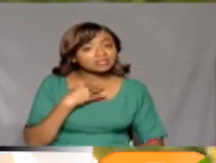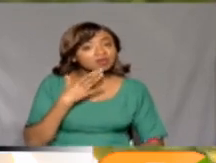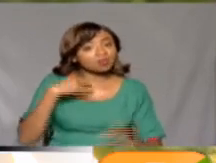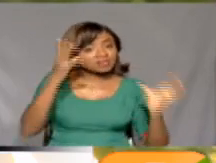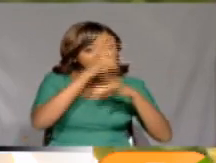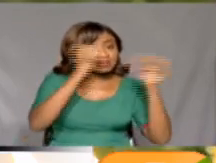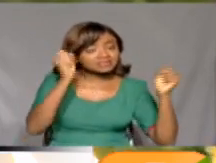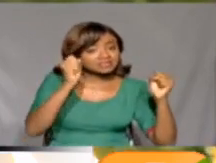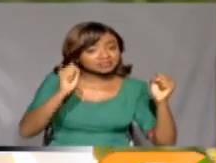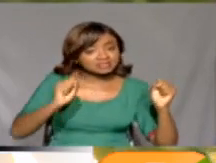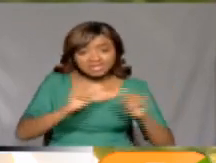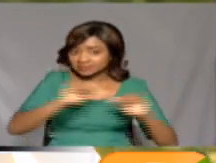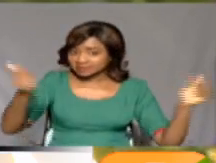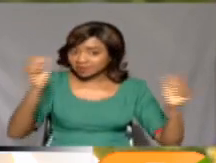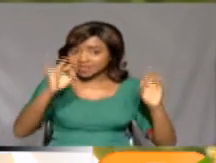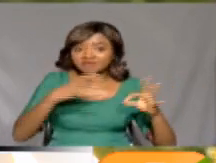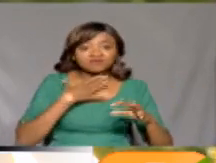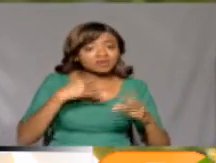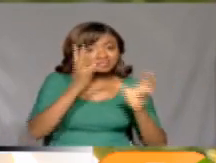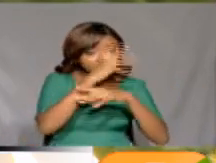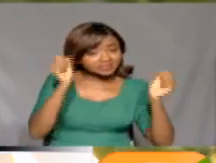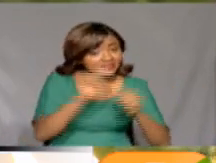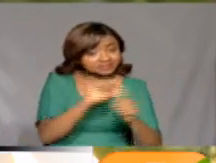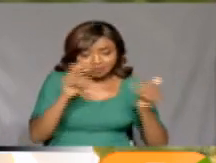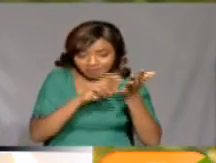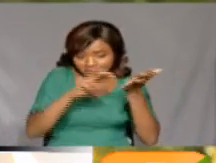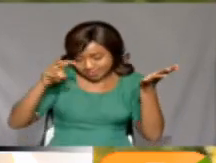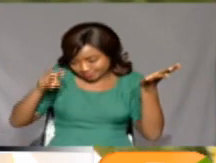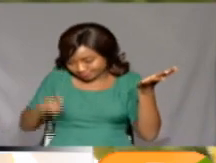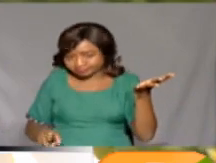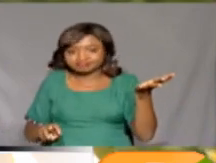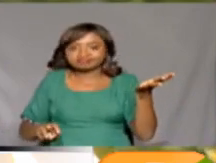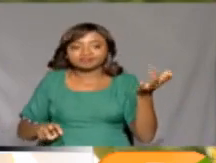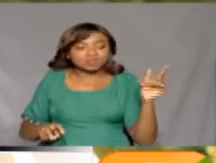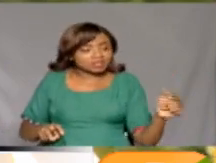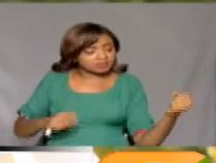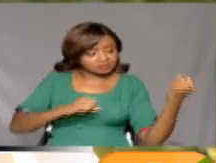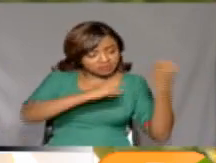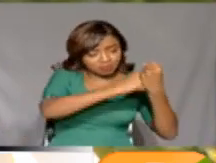step down. I am willing to stop down my candidature and support him.